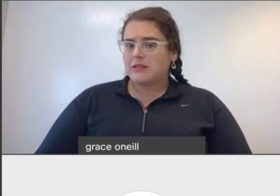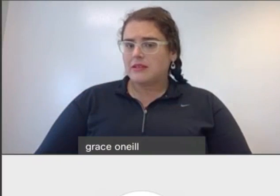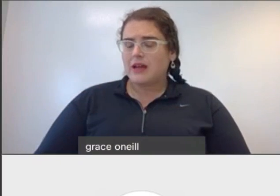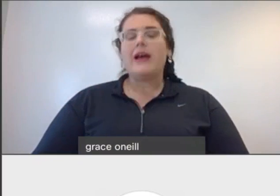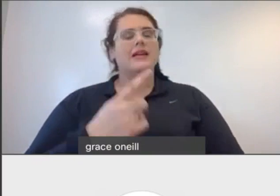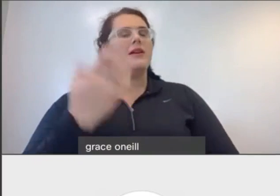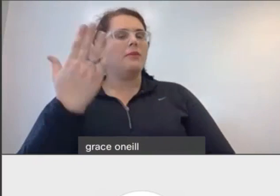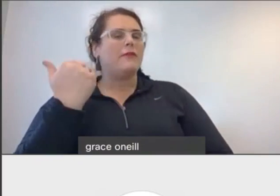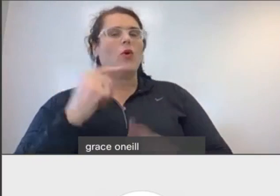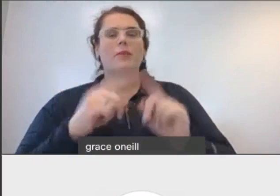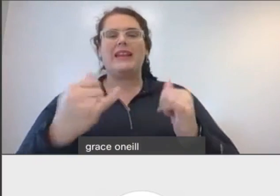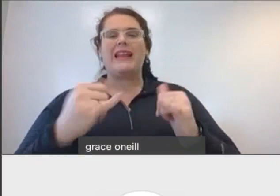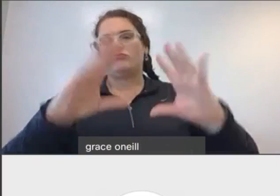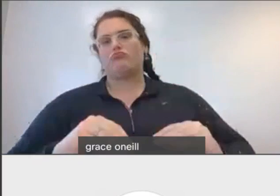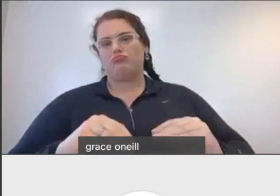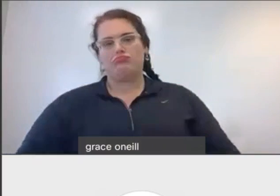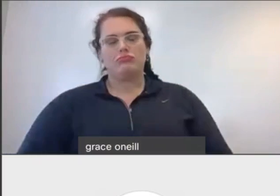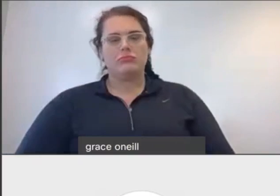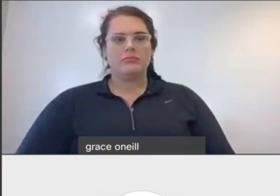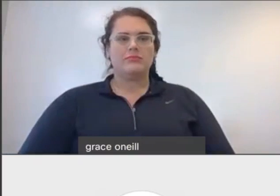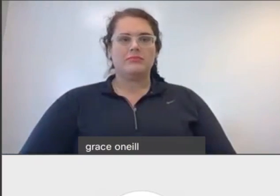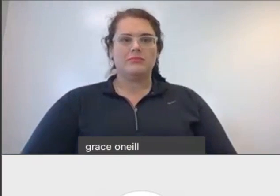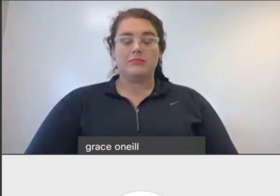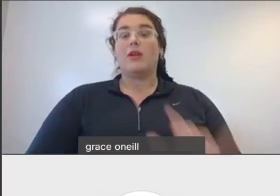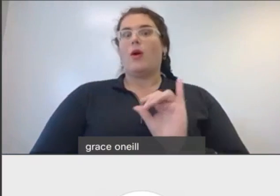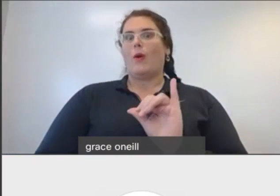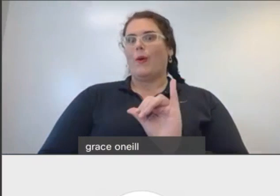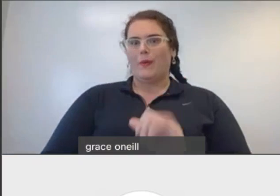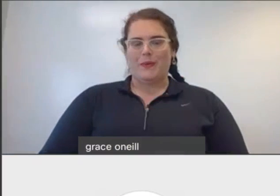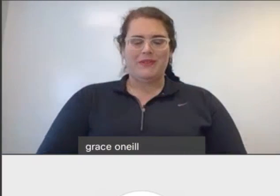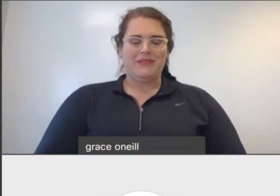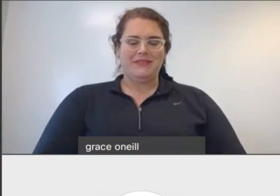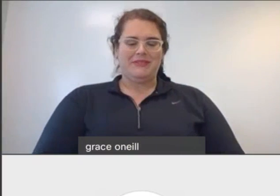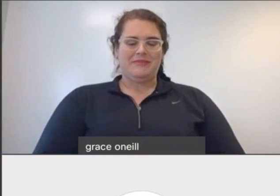It was, but it's down now. Oh,